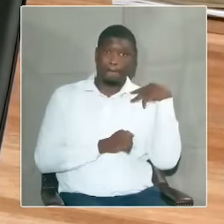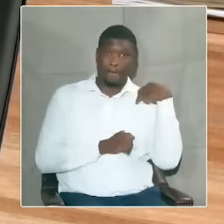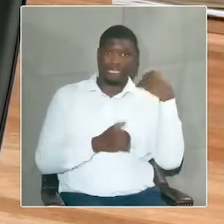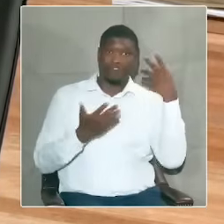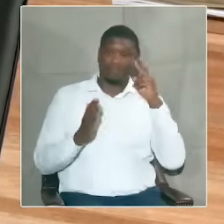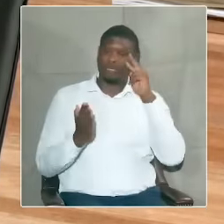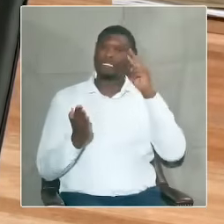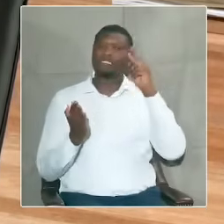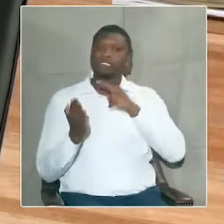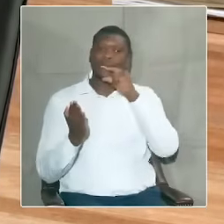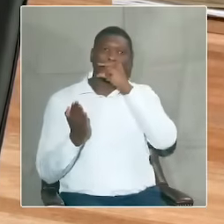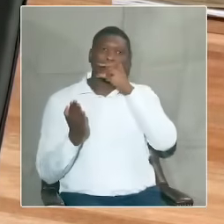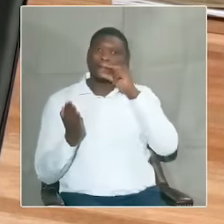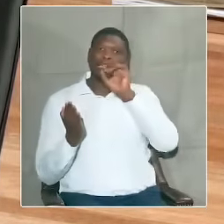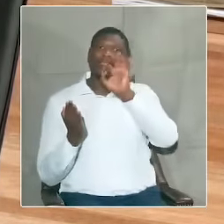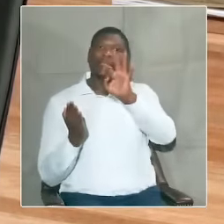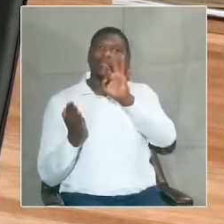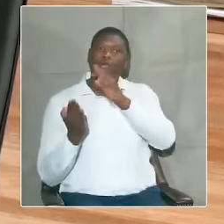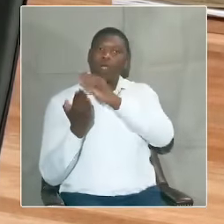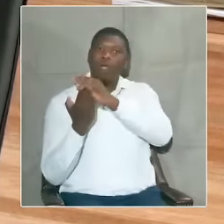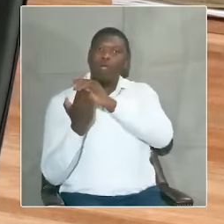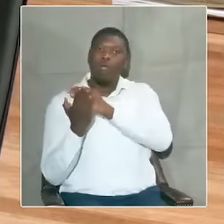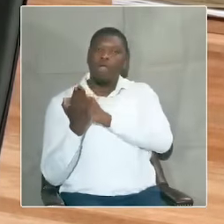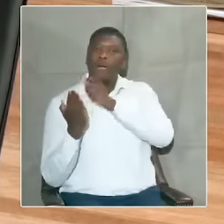of these implicated persons: